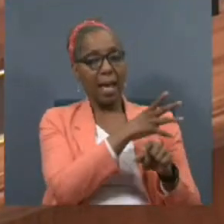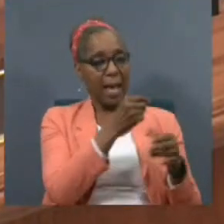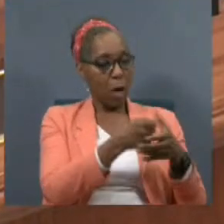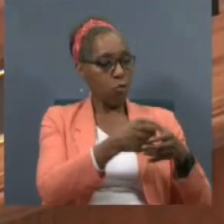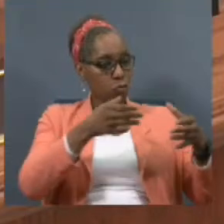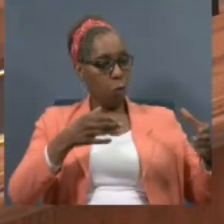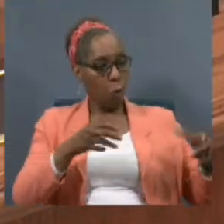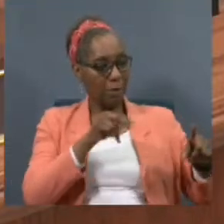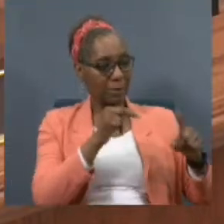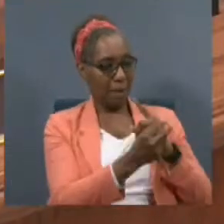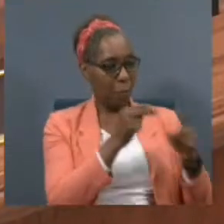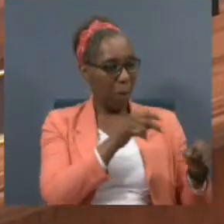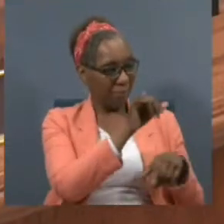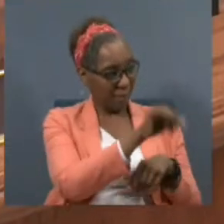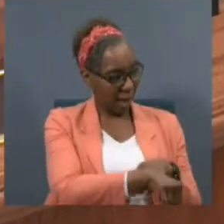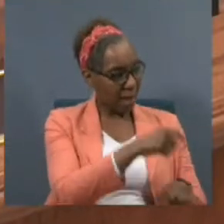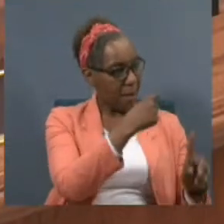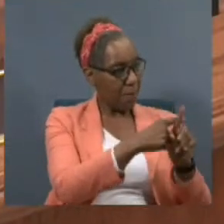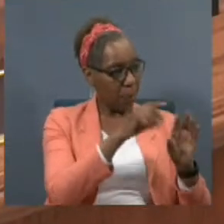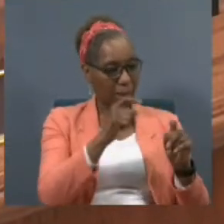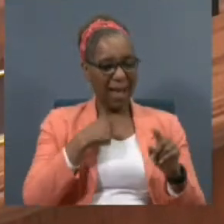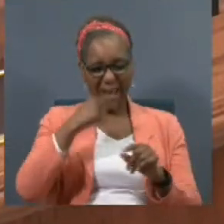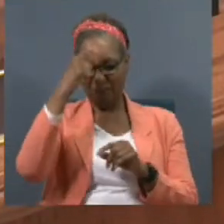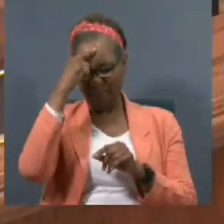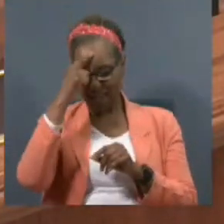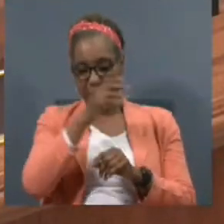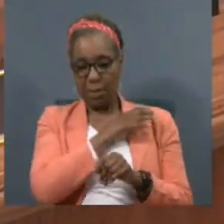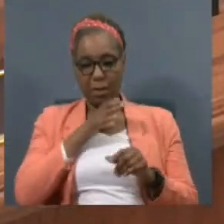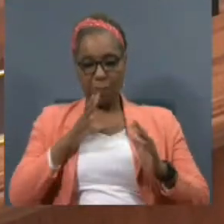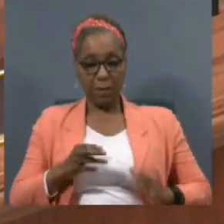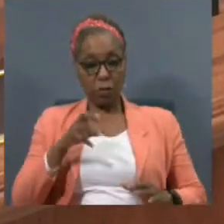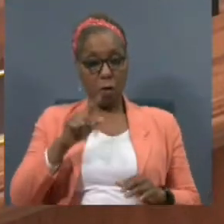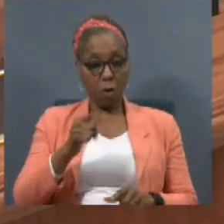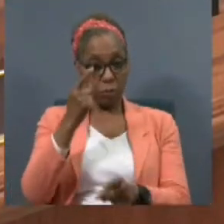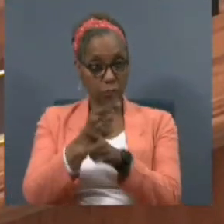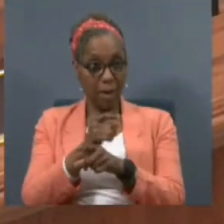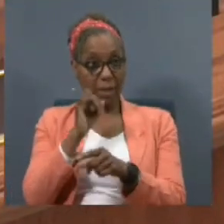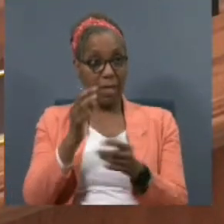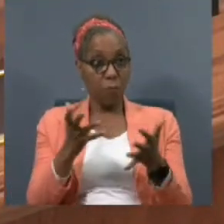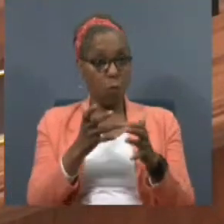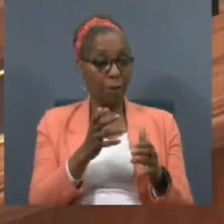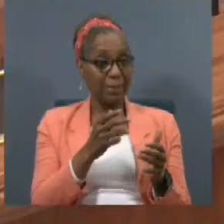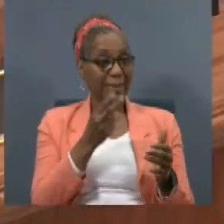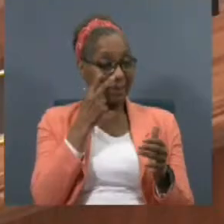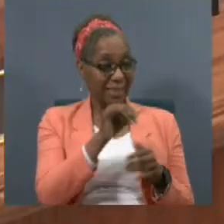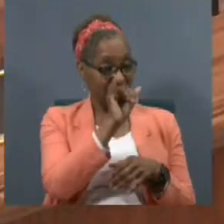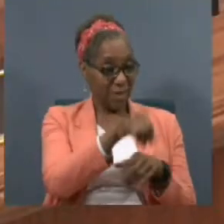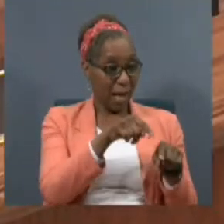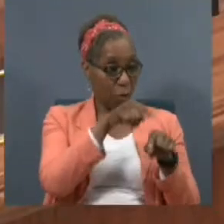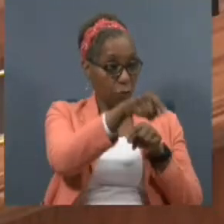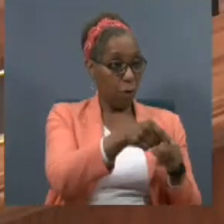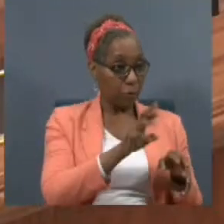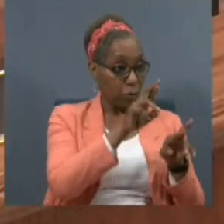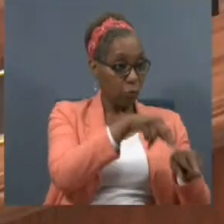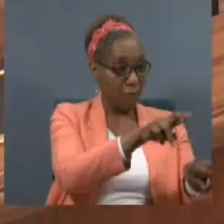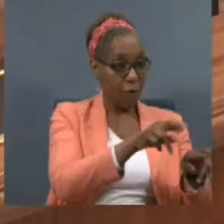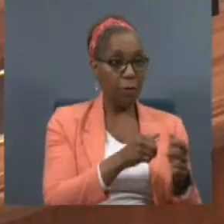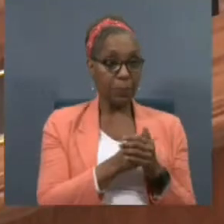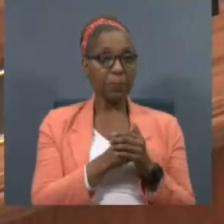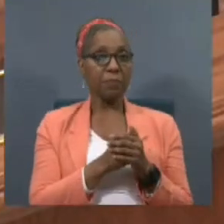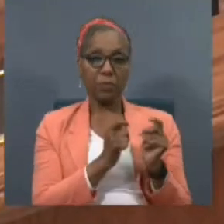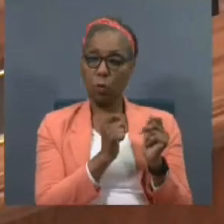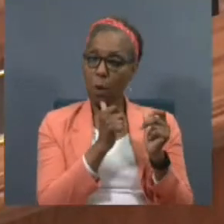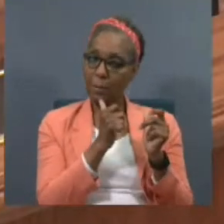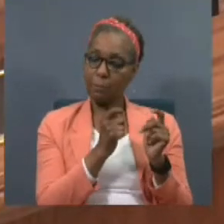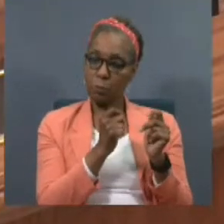standpoint. And I think that Commissioner Hart had it right. If you want to see this go across the river, it's quick